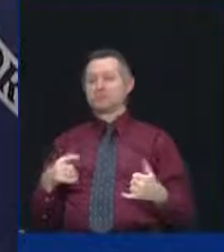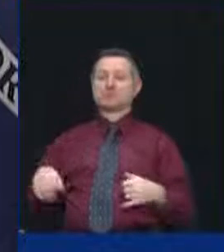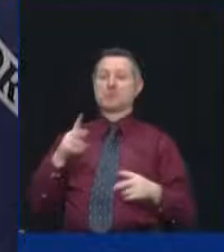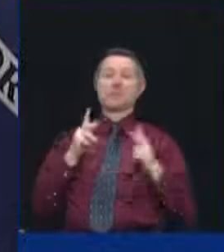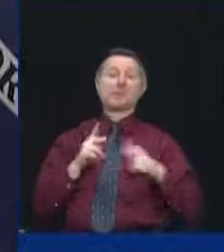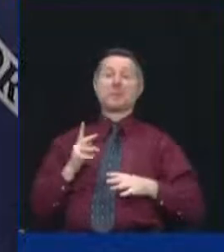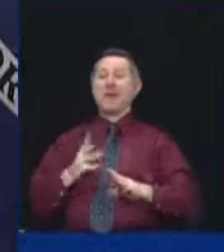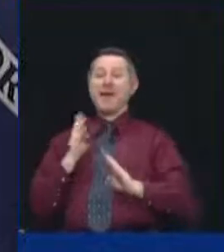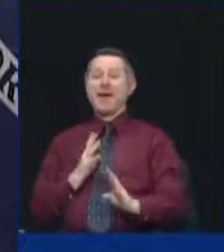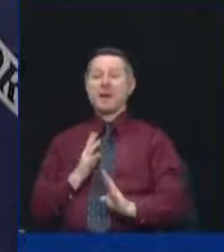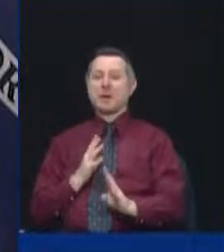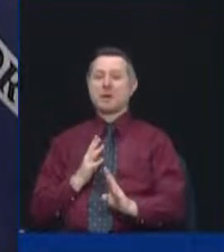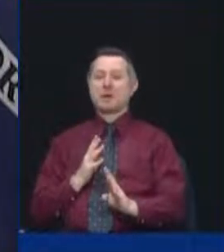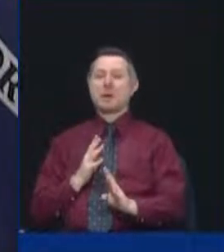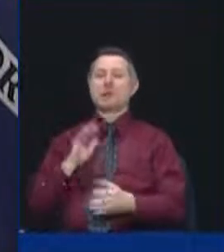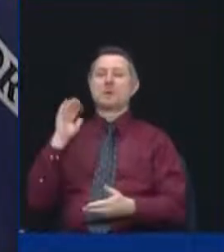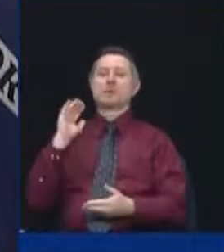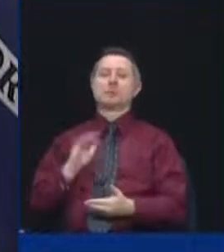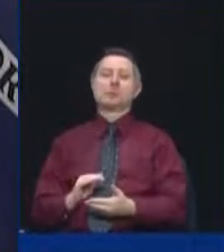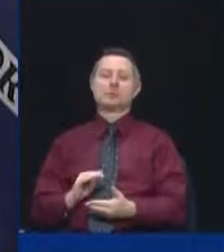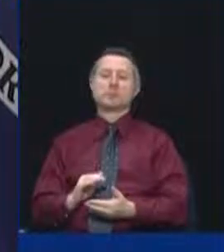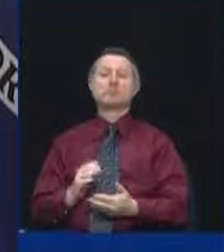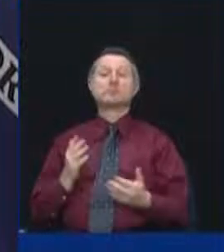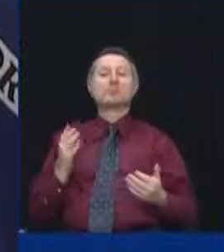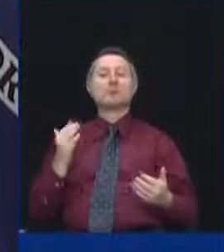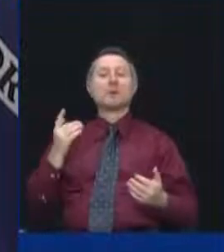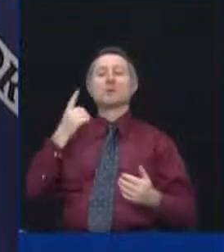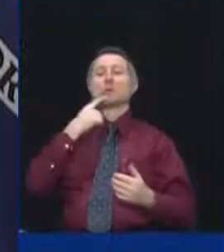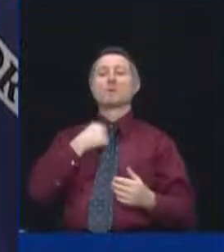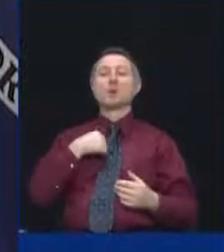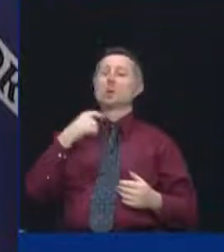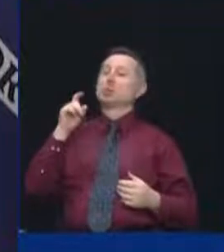don't you start to reduce capacity?